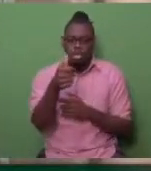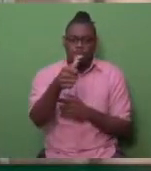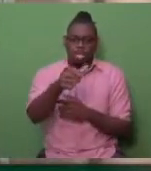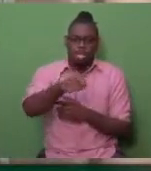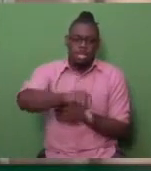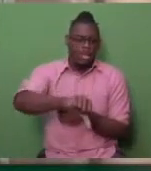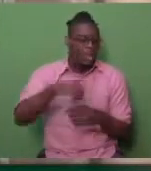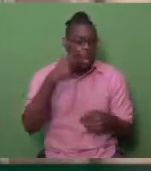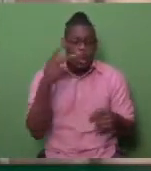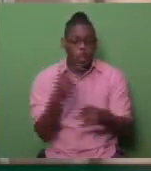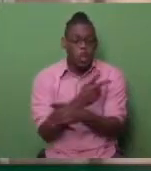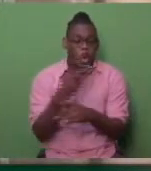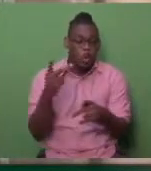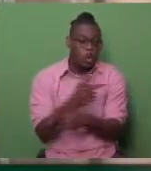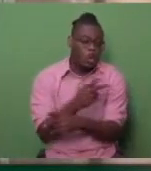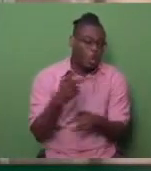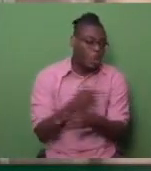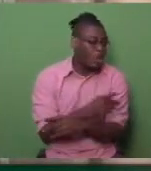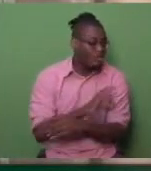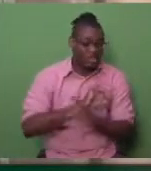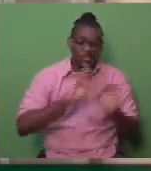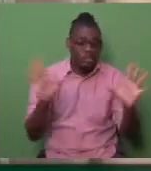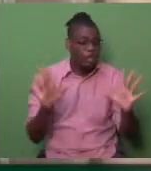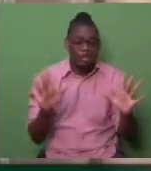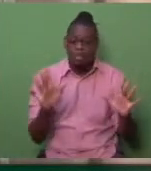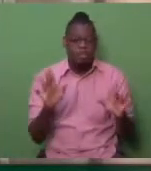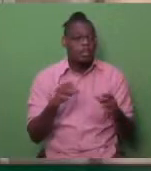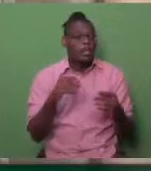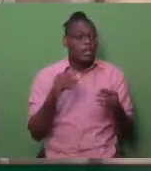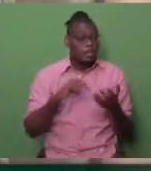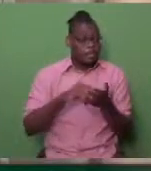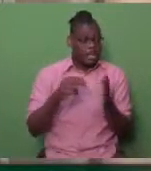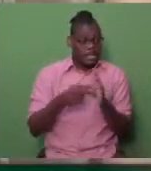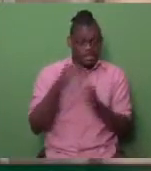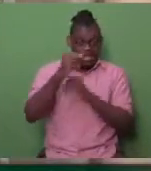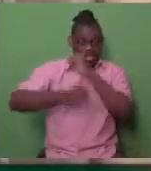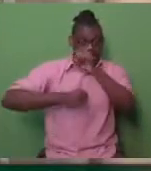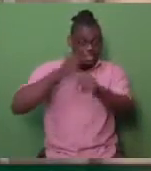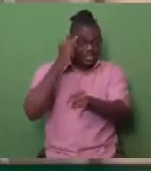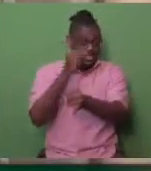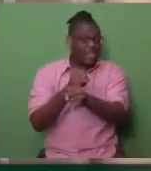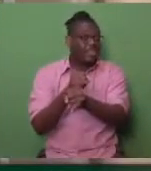and authorities on matters involving a foreign national. Today,